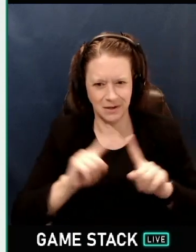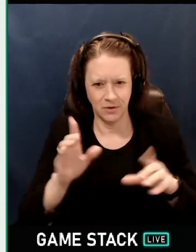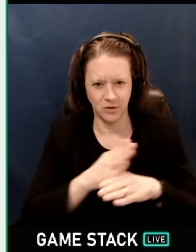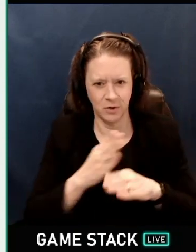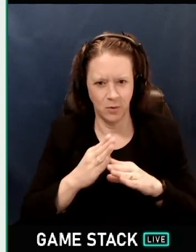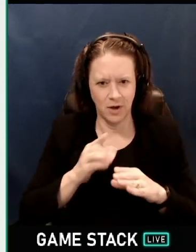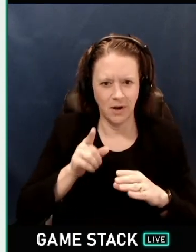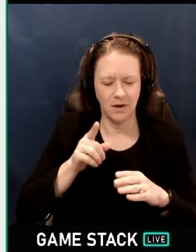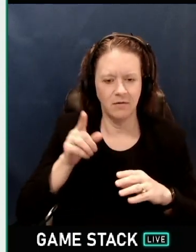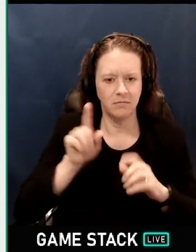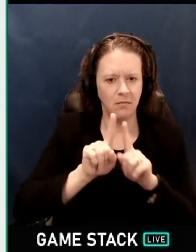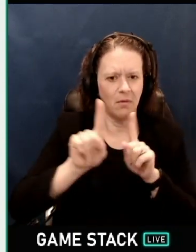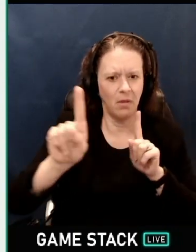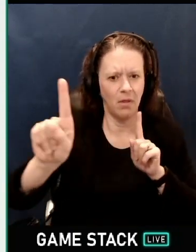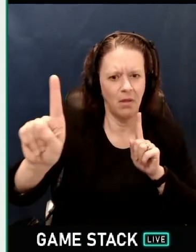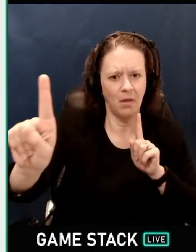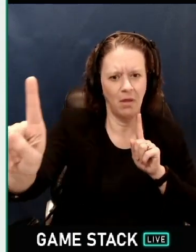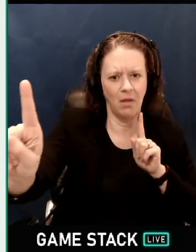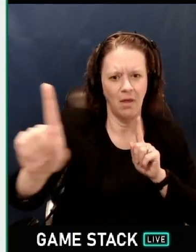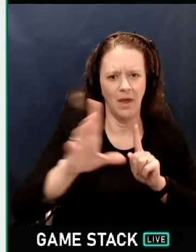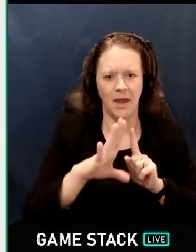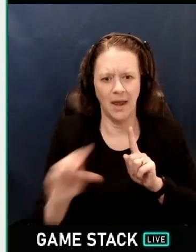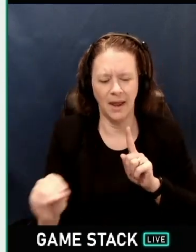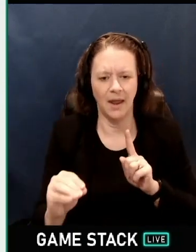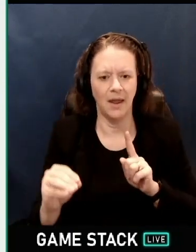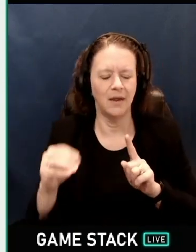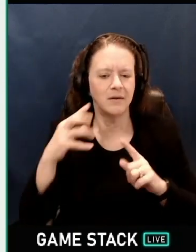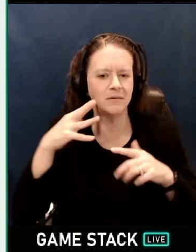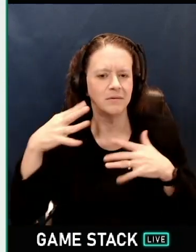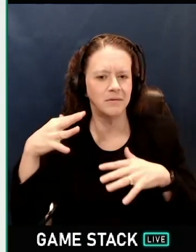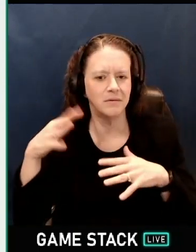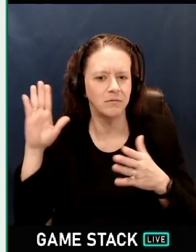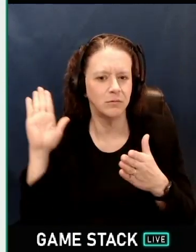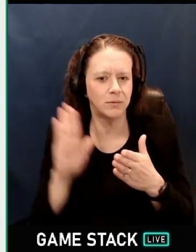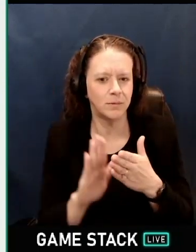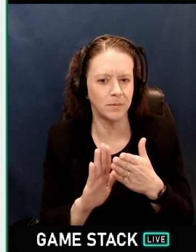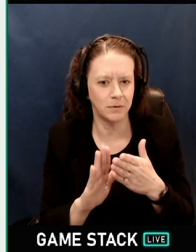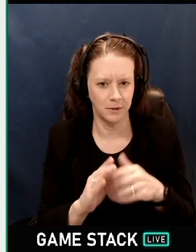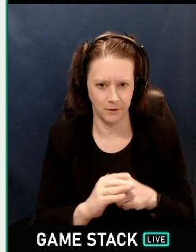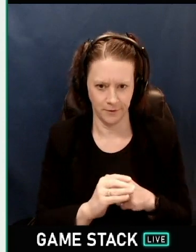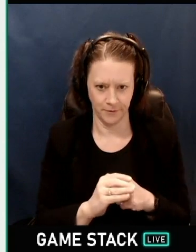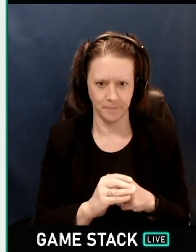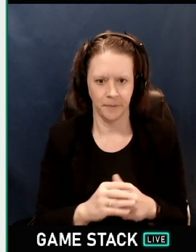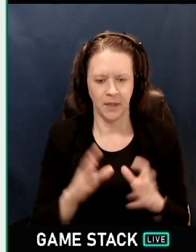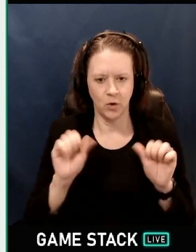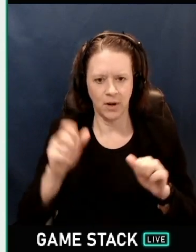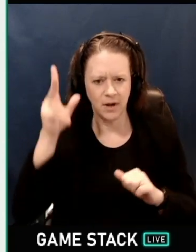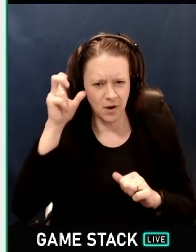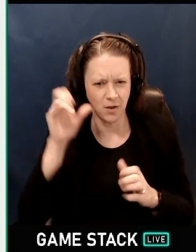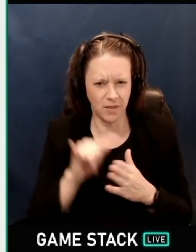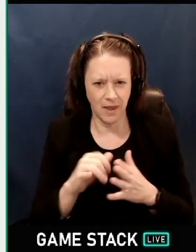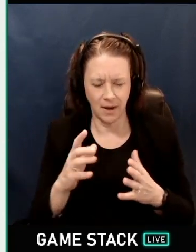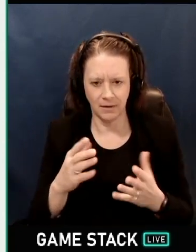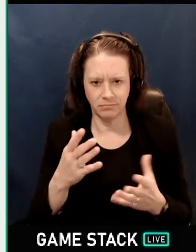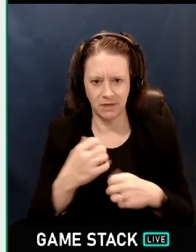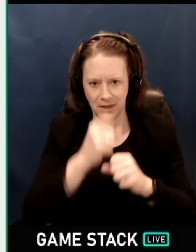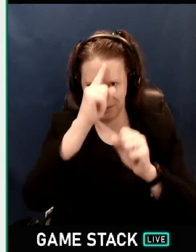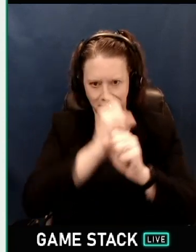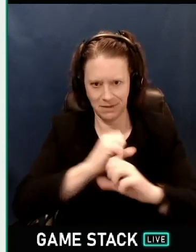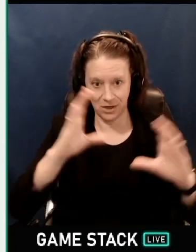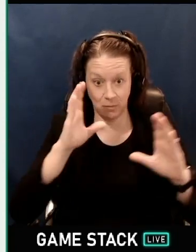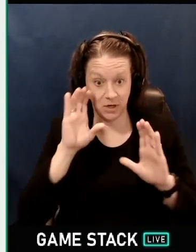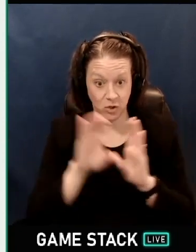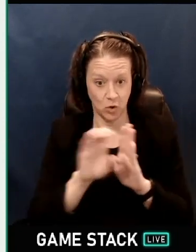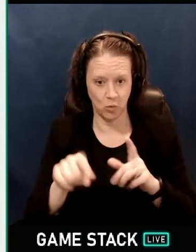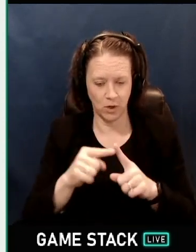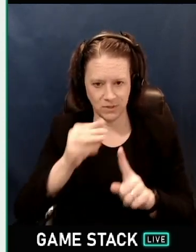So hopefully you're able to hear that and really get a better picture when it was spatially